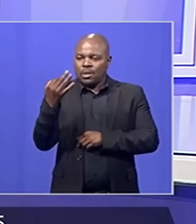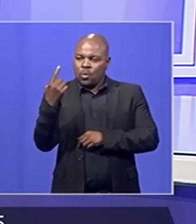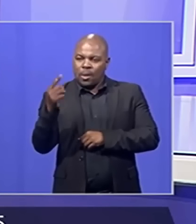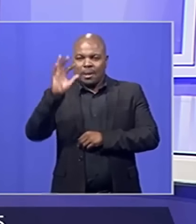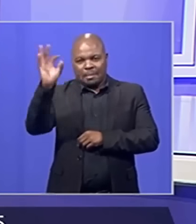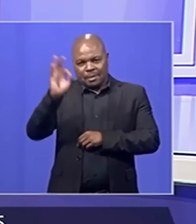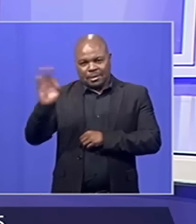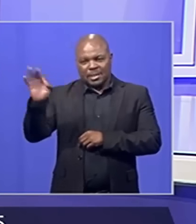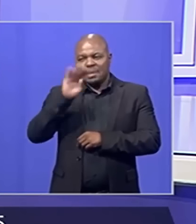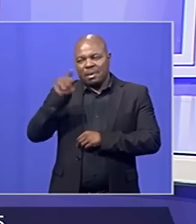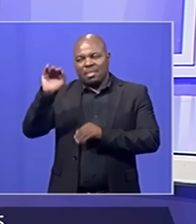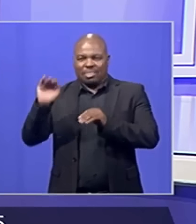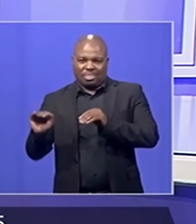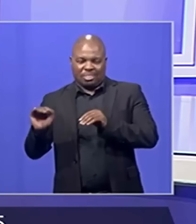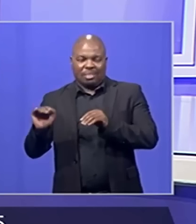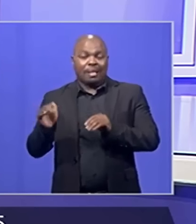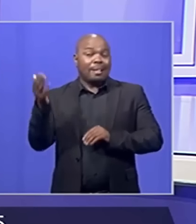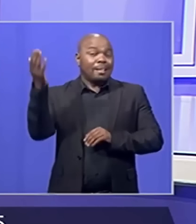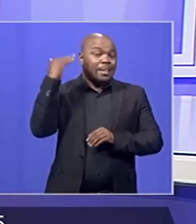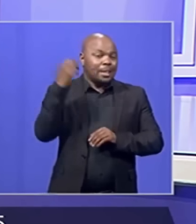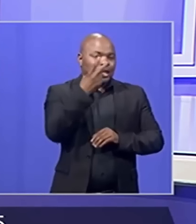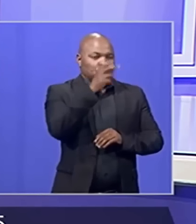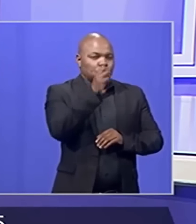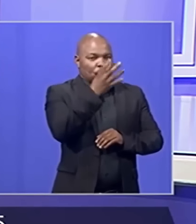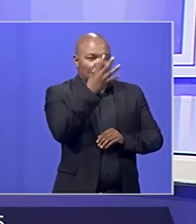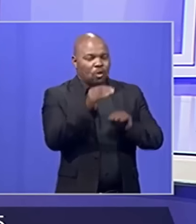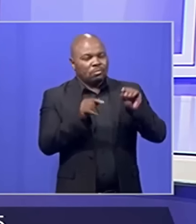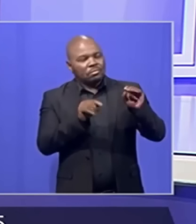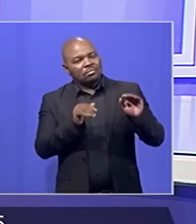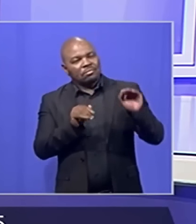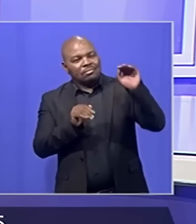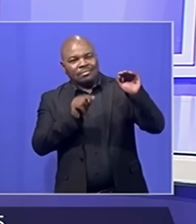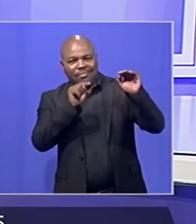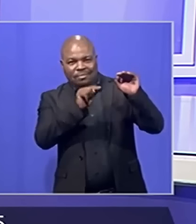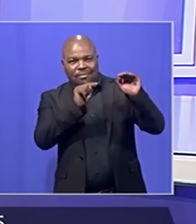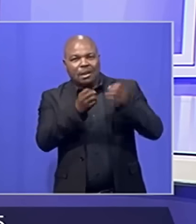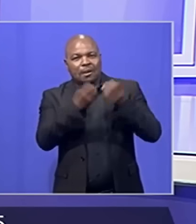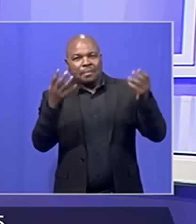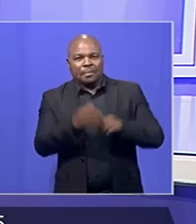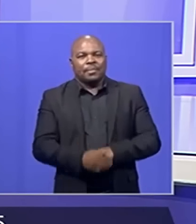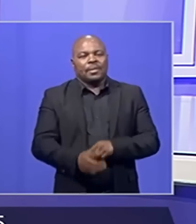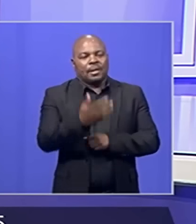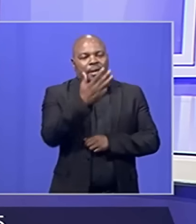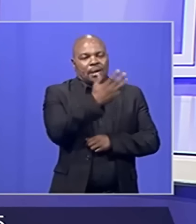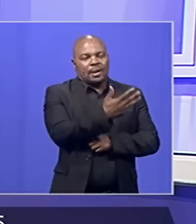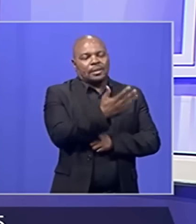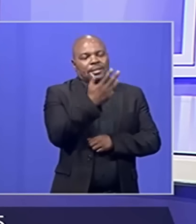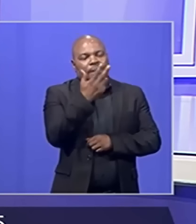97.3 phokotšego ge go bapetšwa le dipoelo tša ngwaga wa 2024 ka diperesente tše